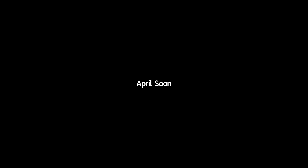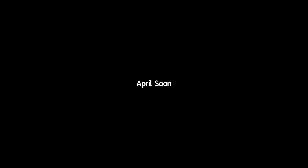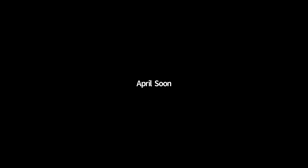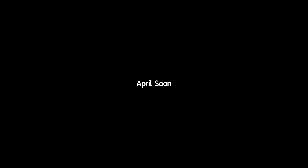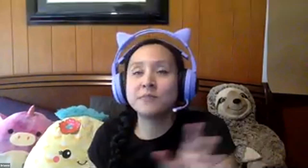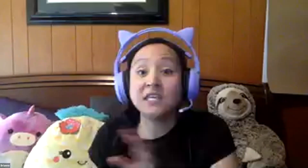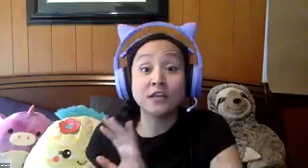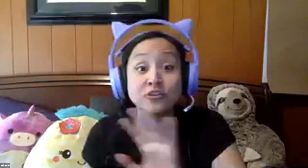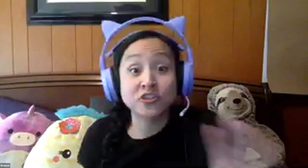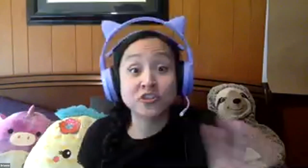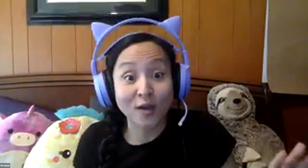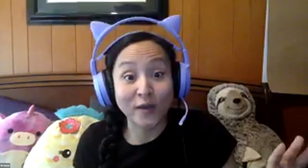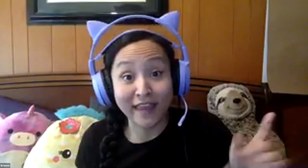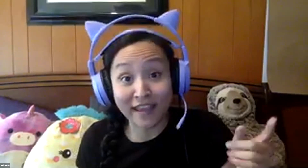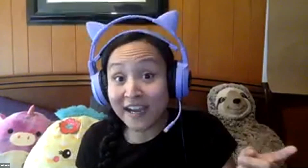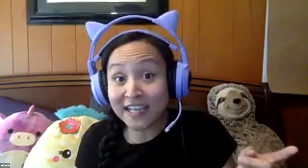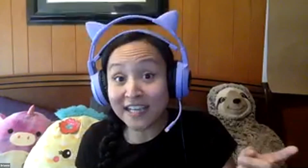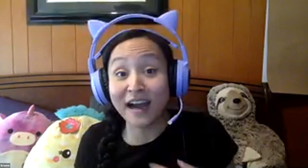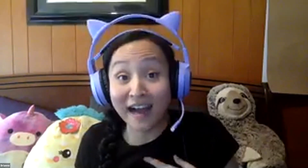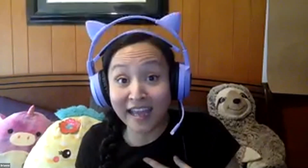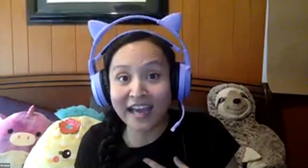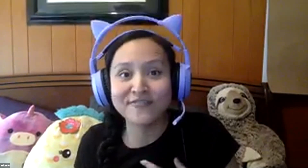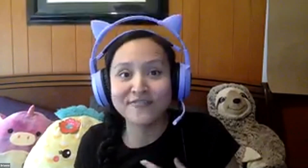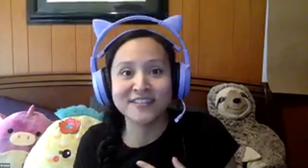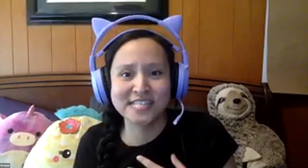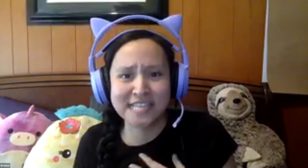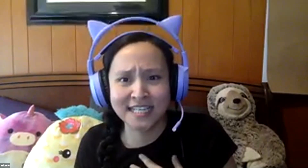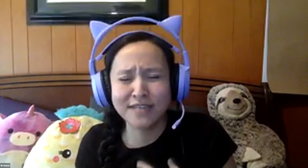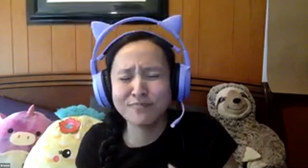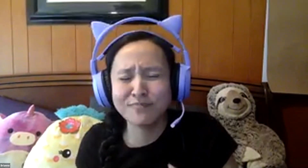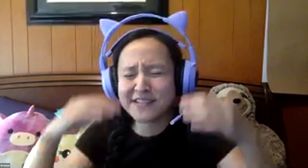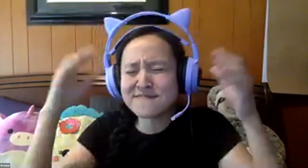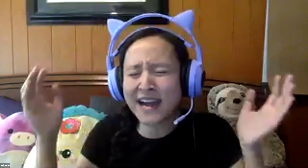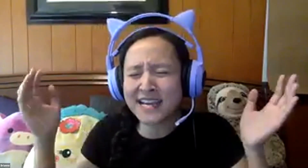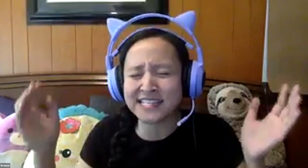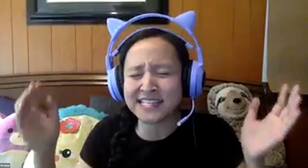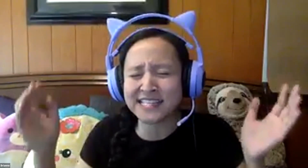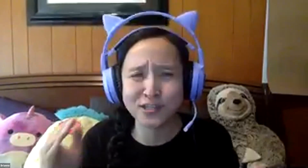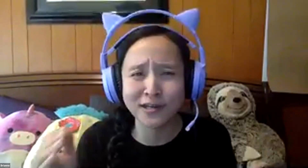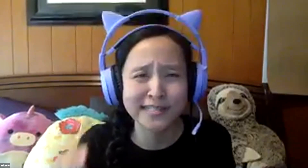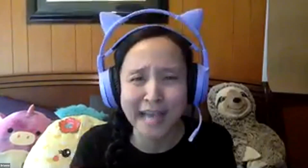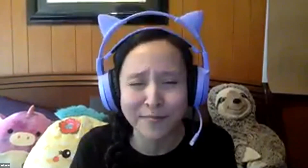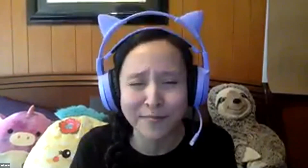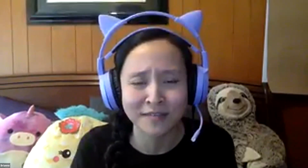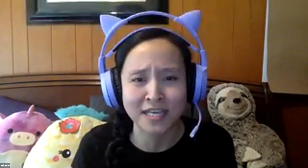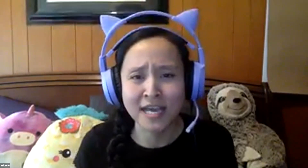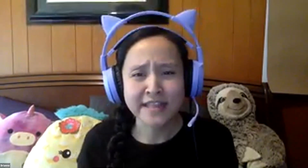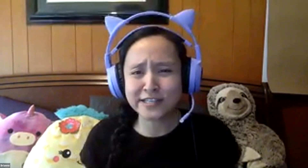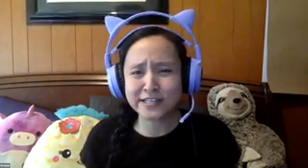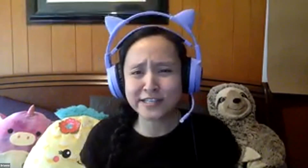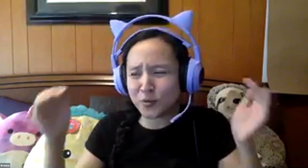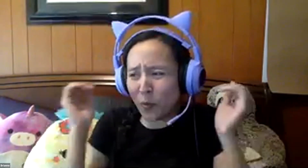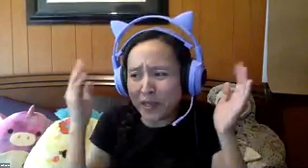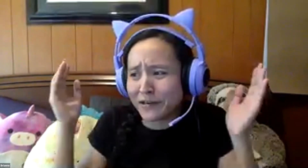Sometimes people will be in shock when they find out I have an adult son. It blows their minds. They start examining me.